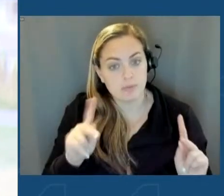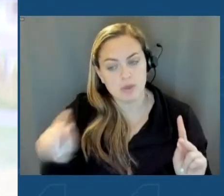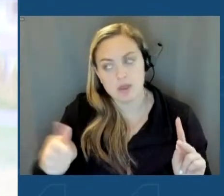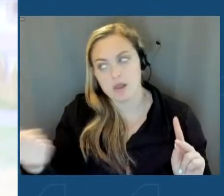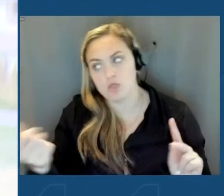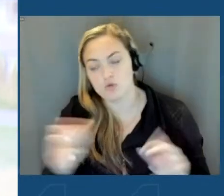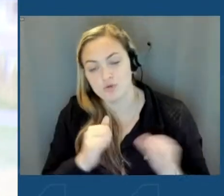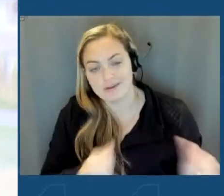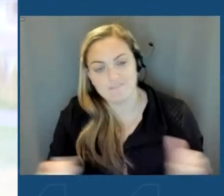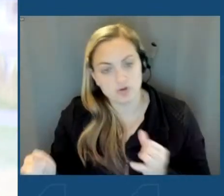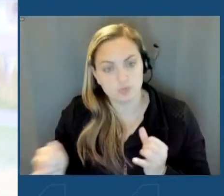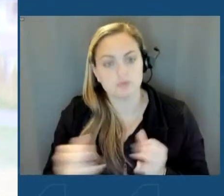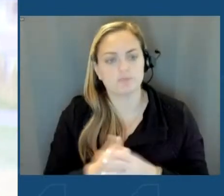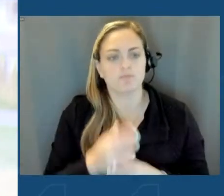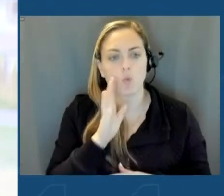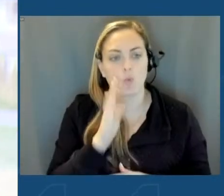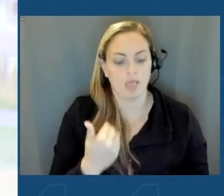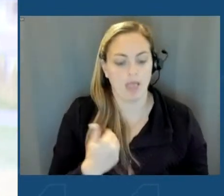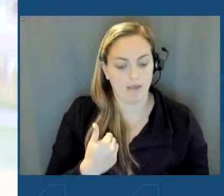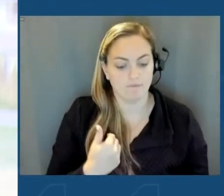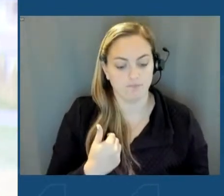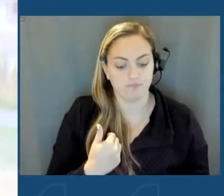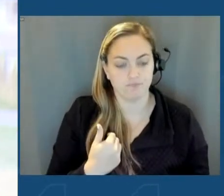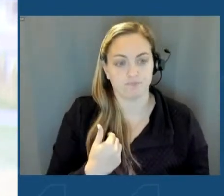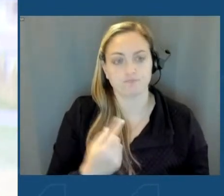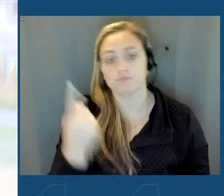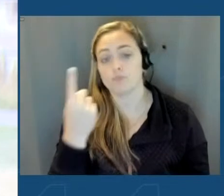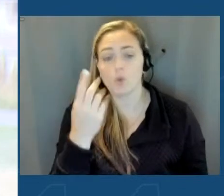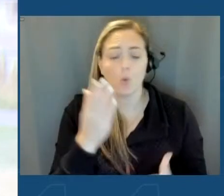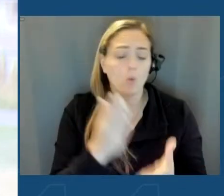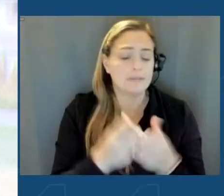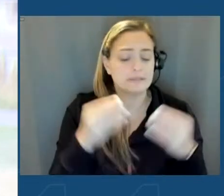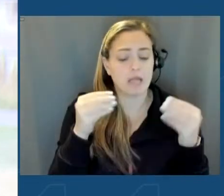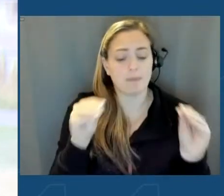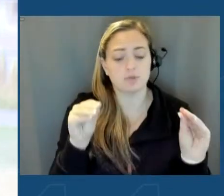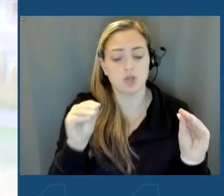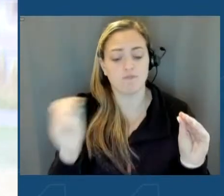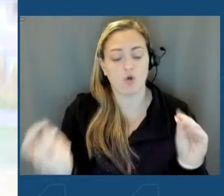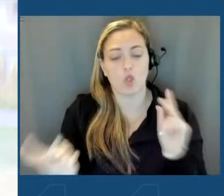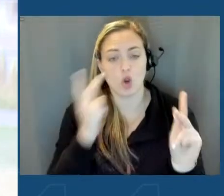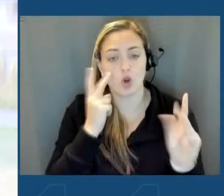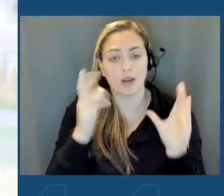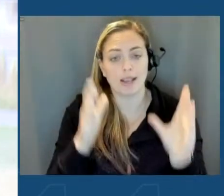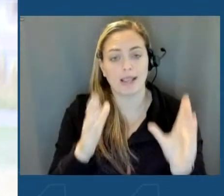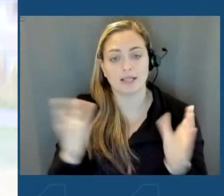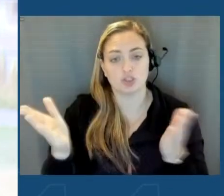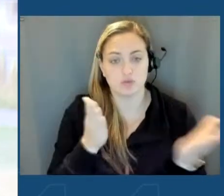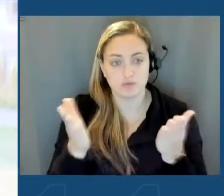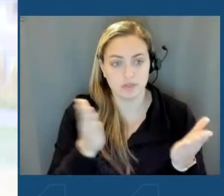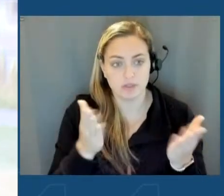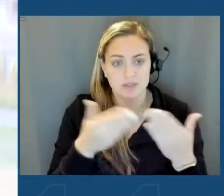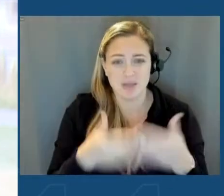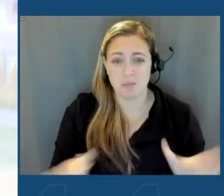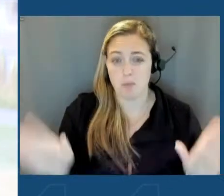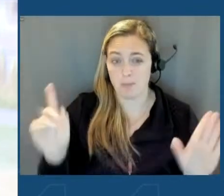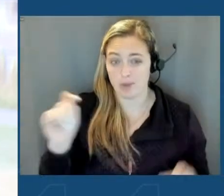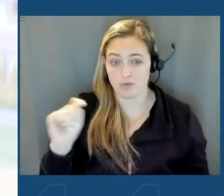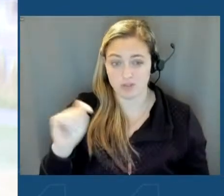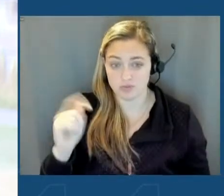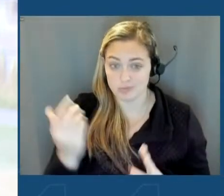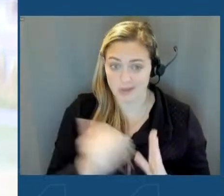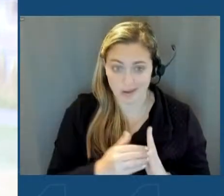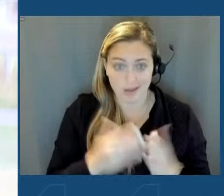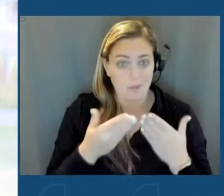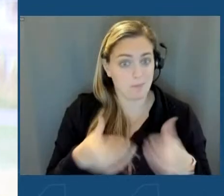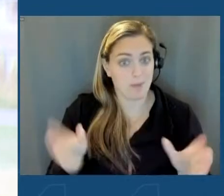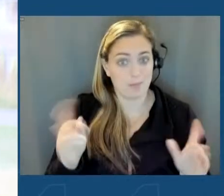And so we're also gonna be having a one-stop shop for all of our guest services right there. in public restrooms. Again, public restrooms are